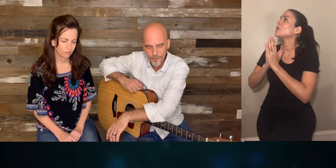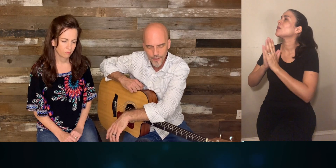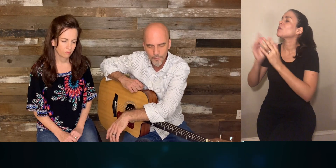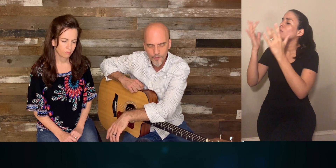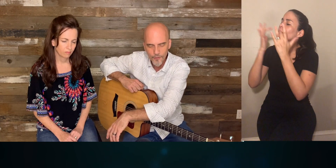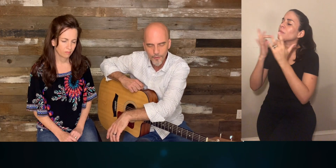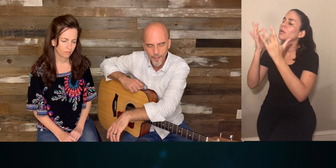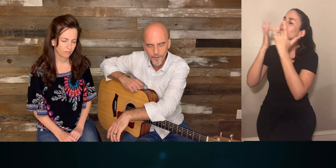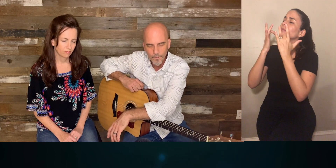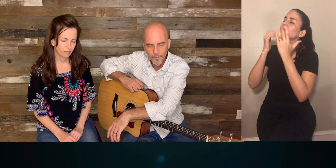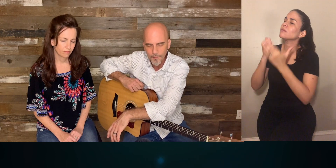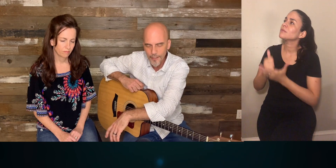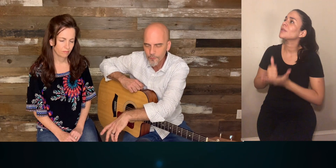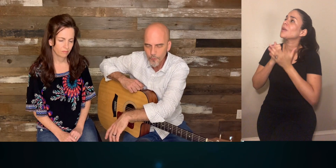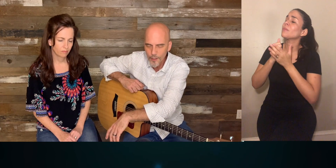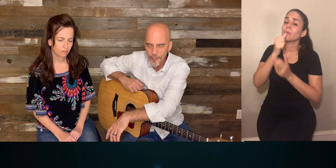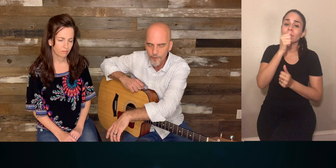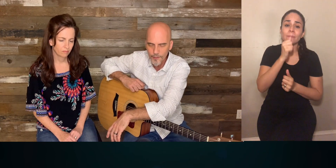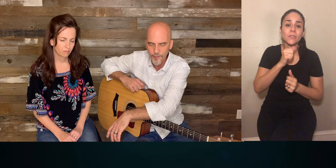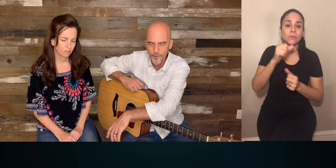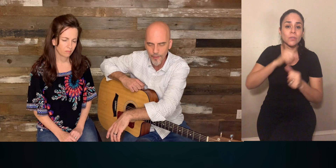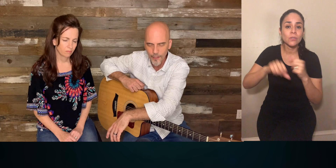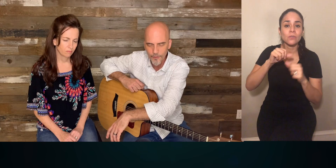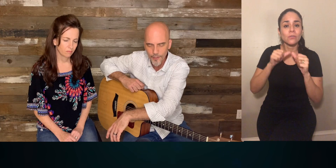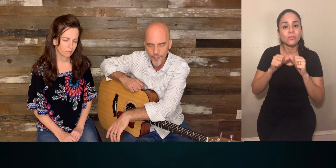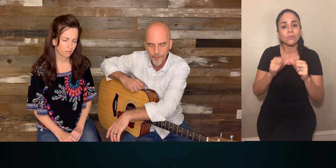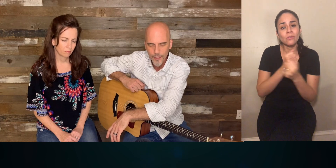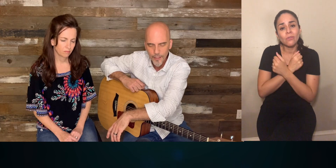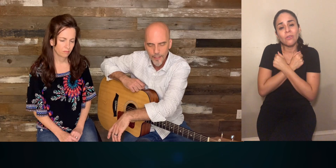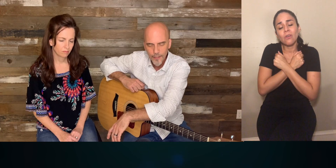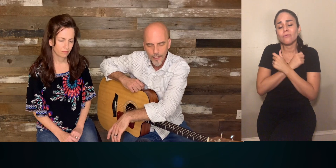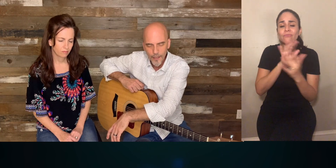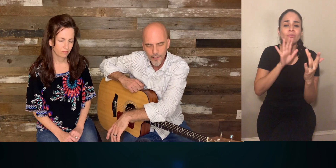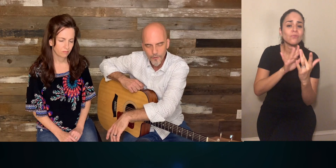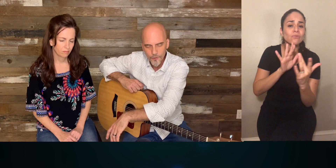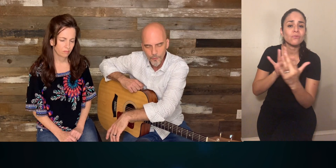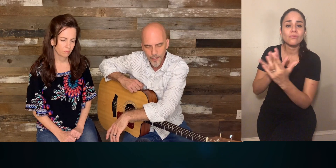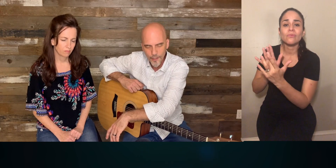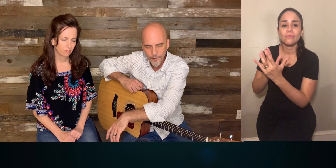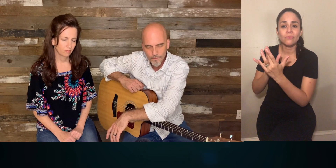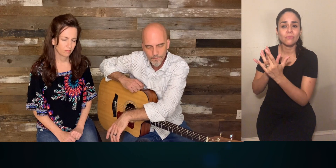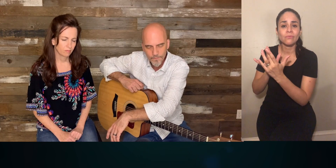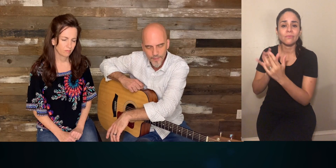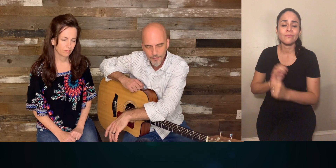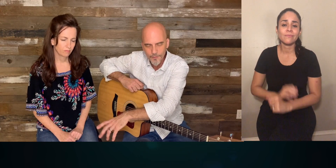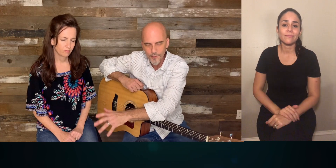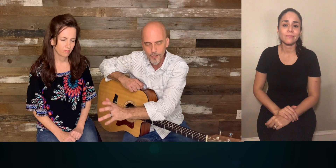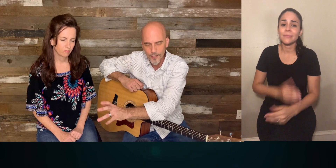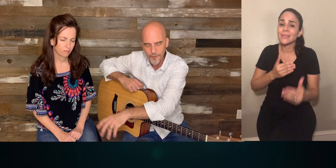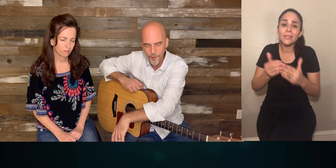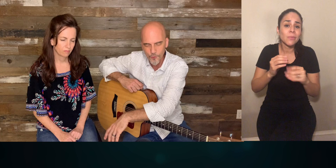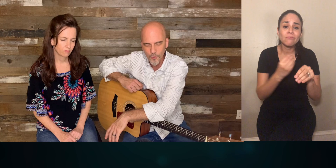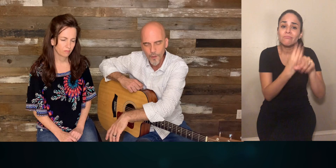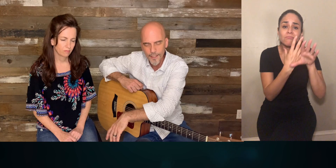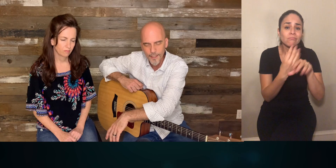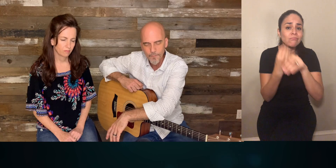on us and help us to be patient with one another and continue to love and reach out to one another, even if it's in